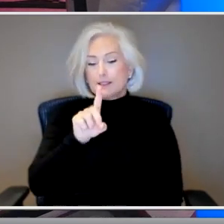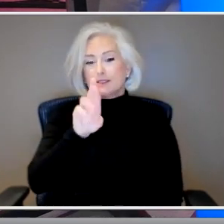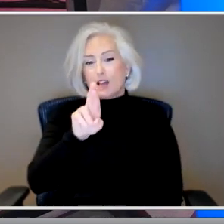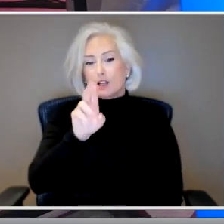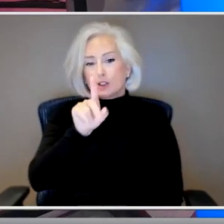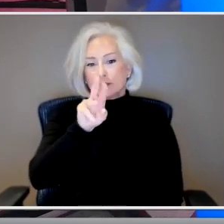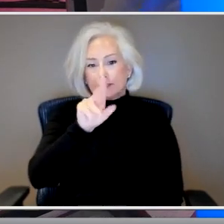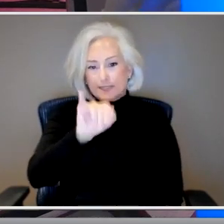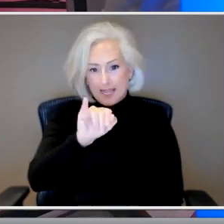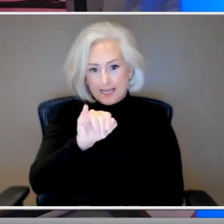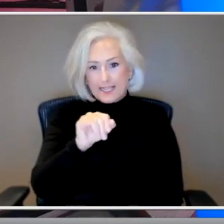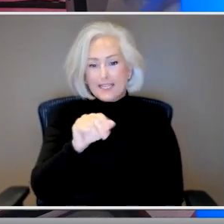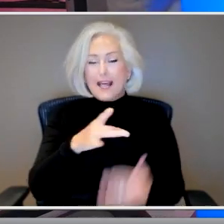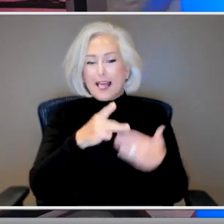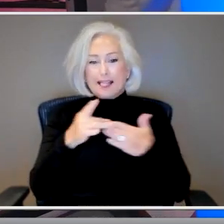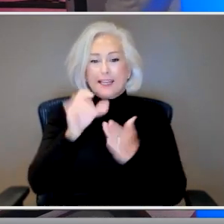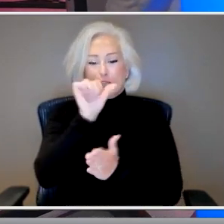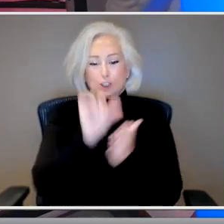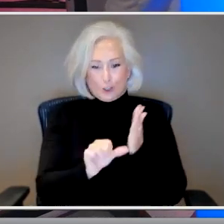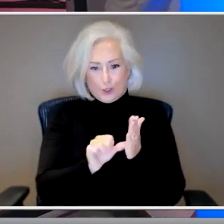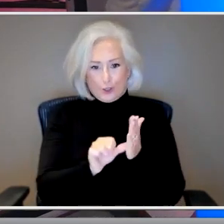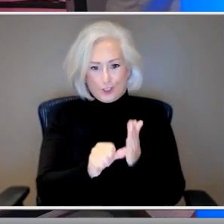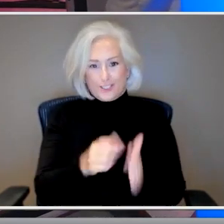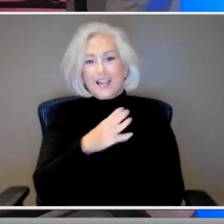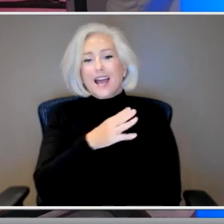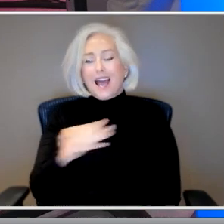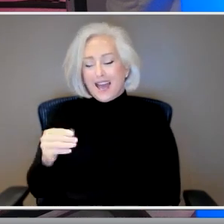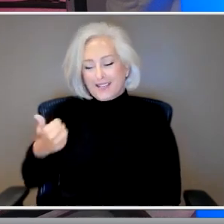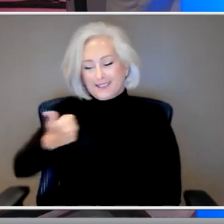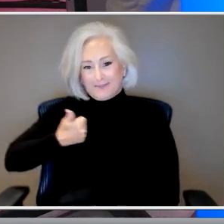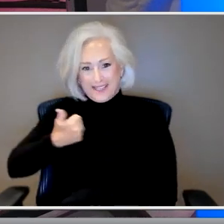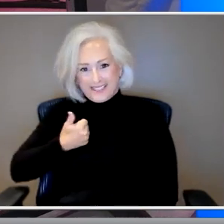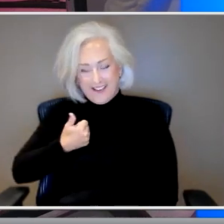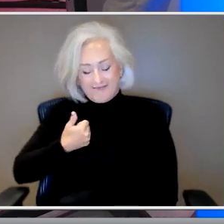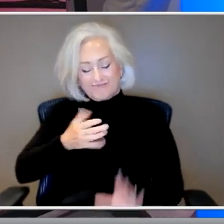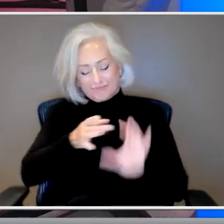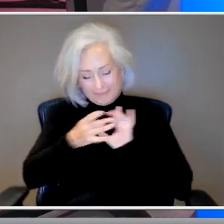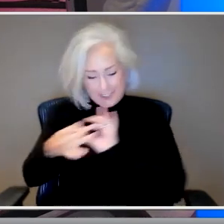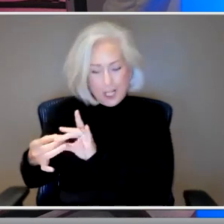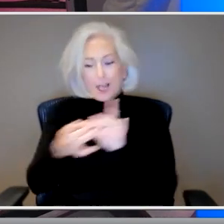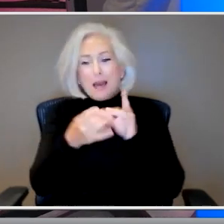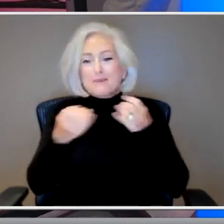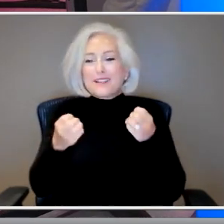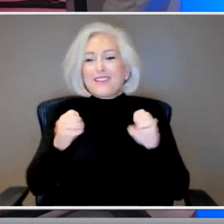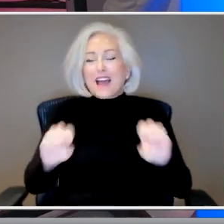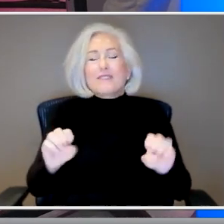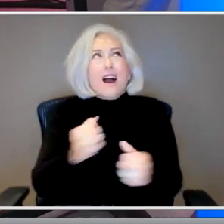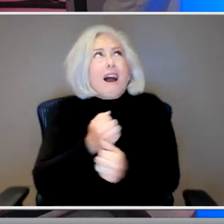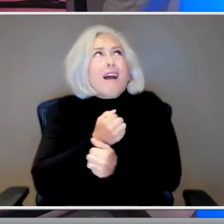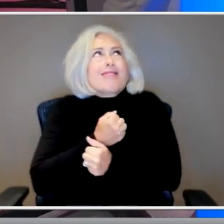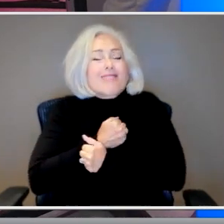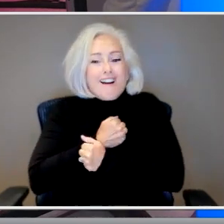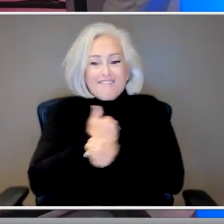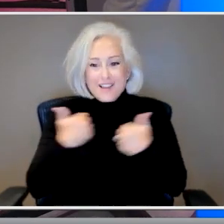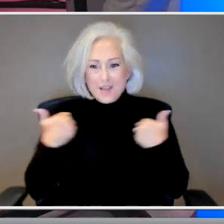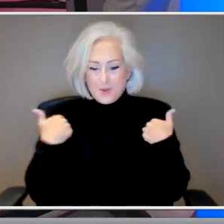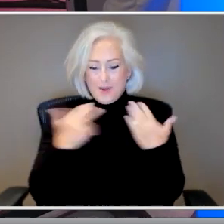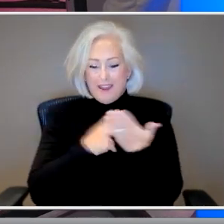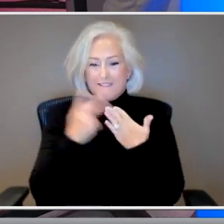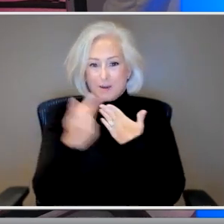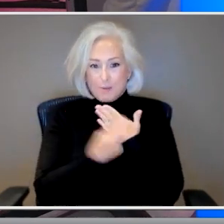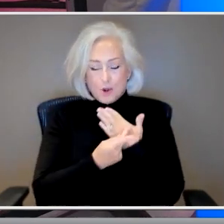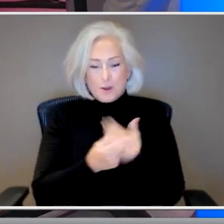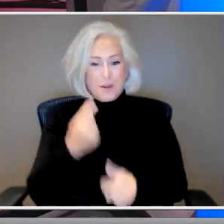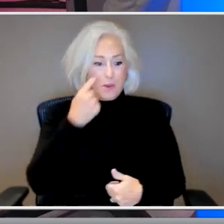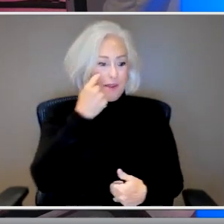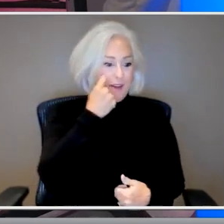on that operation too. It's a whole collaborative effort. I just love when I can have a program like this where we have an eye guy and a heart